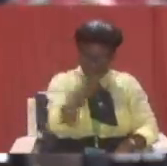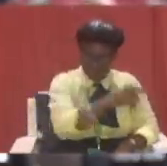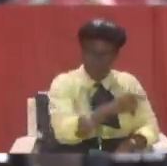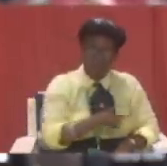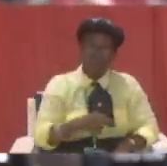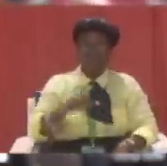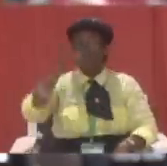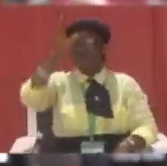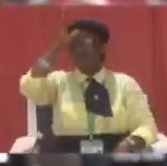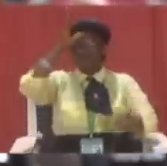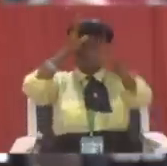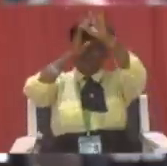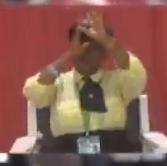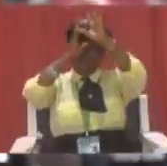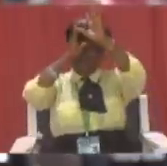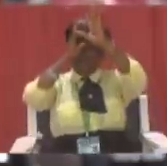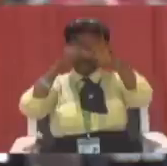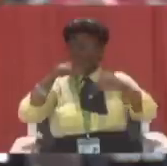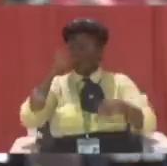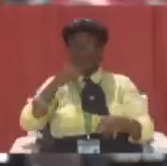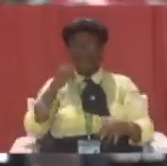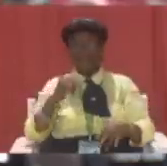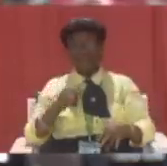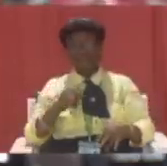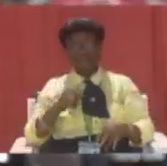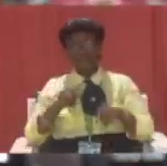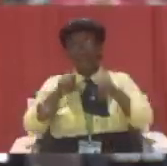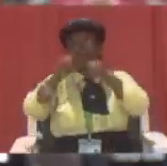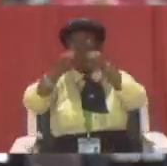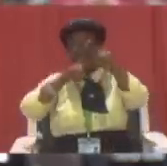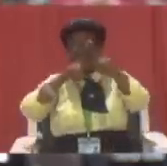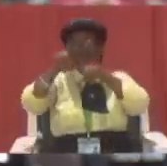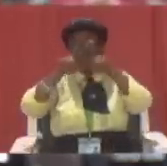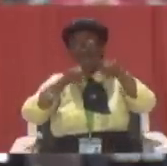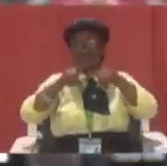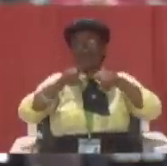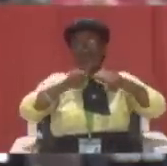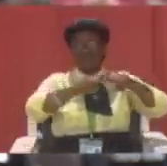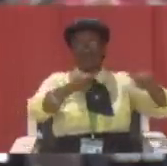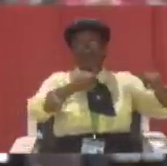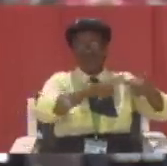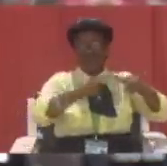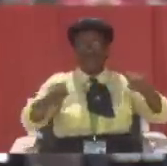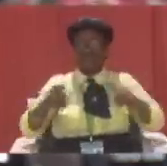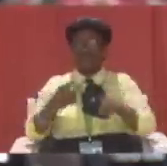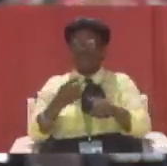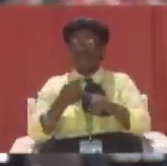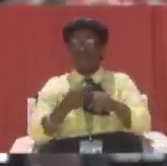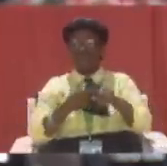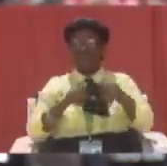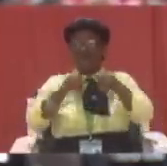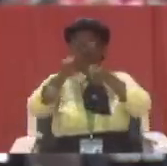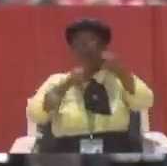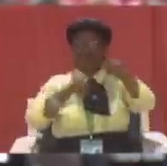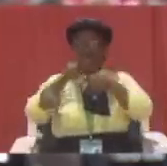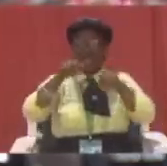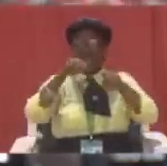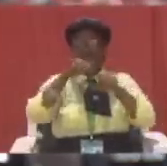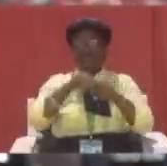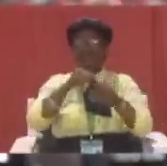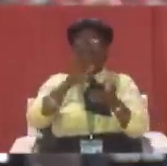Daddy says, stars differ from stars in glory.